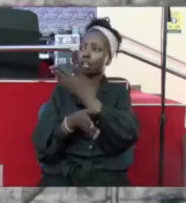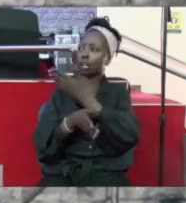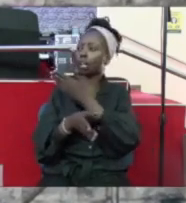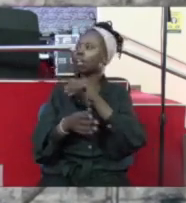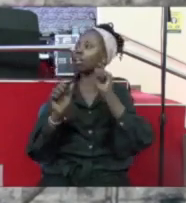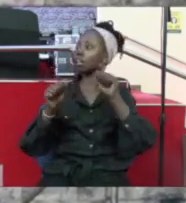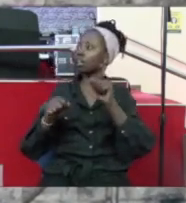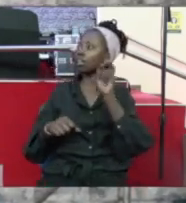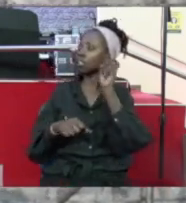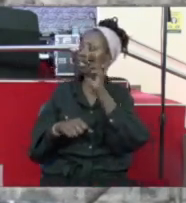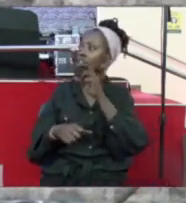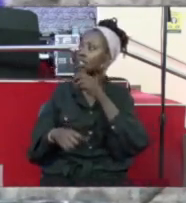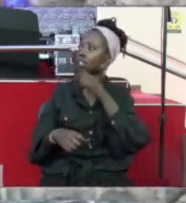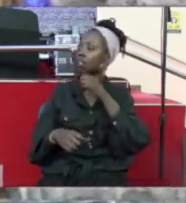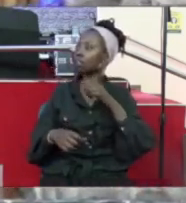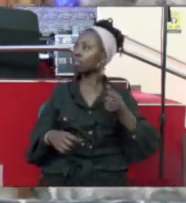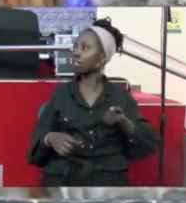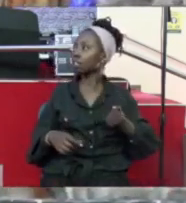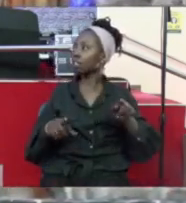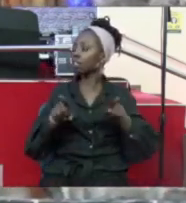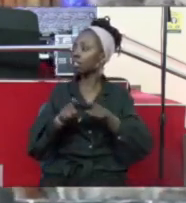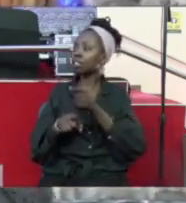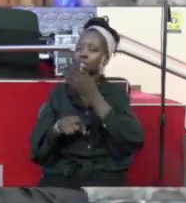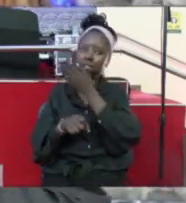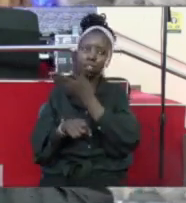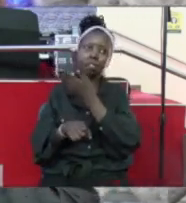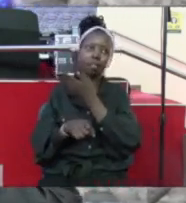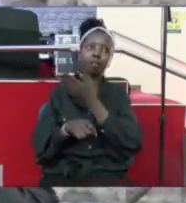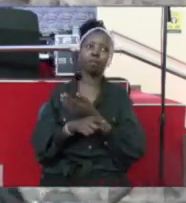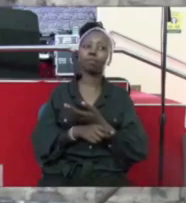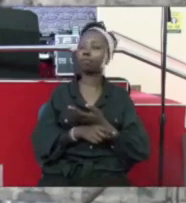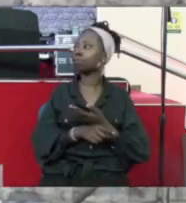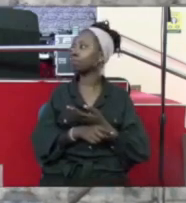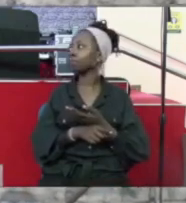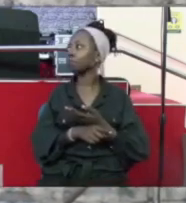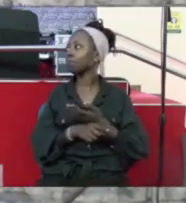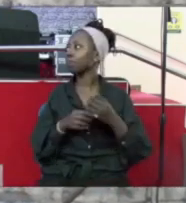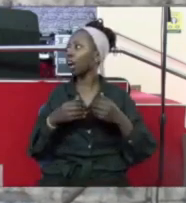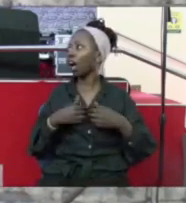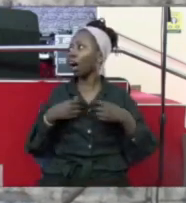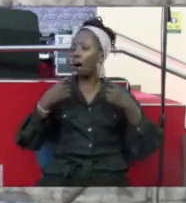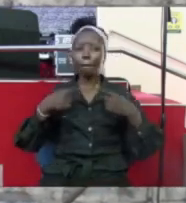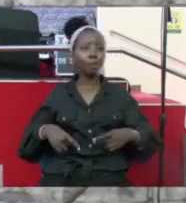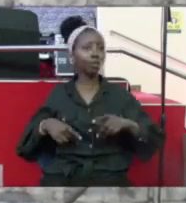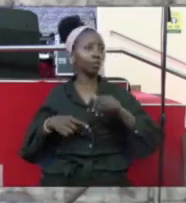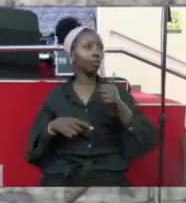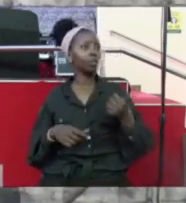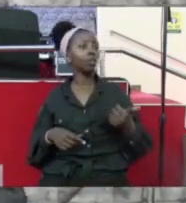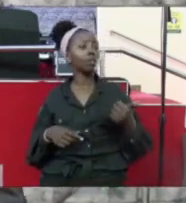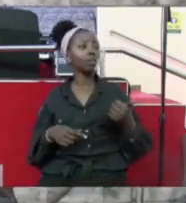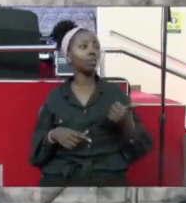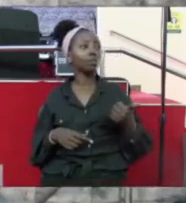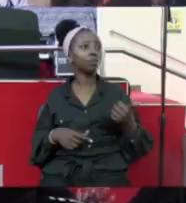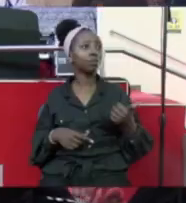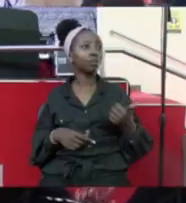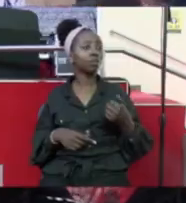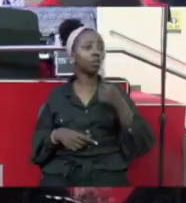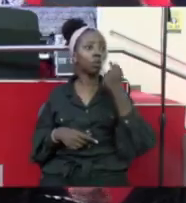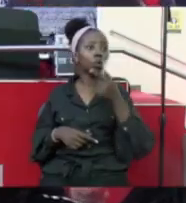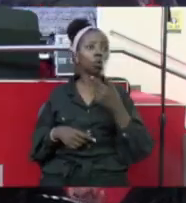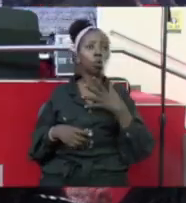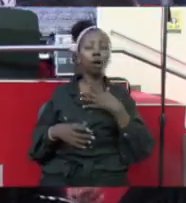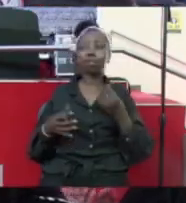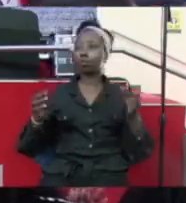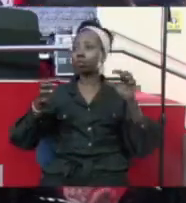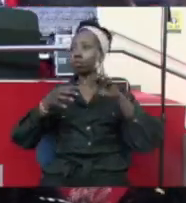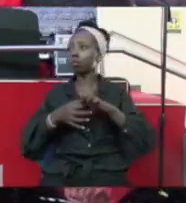there is my sister there. Come, my sister. So, is there someone else who will join this sister?